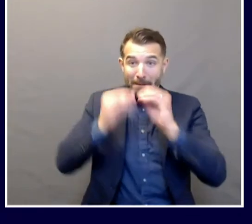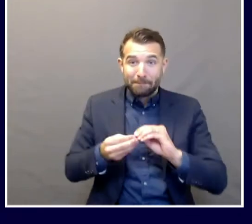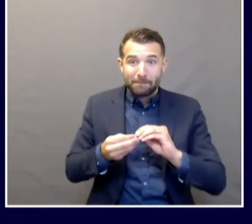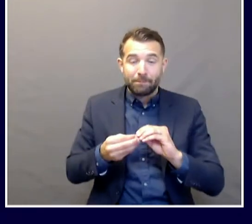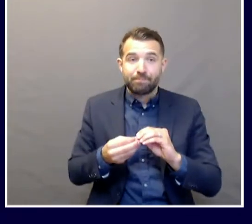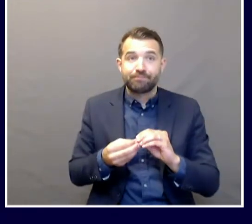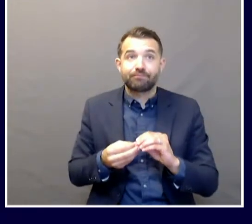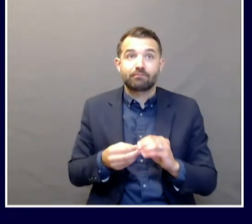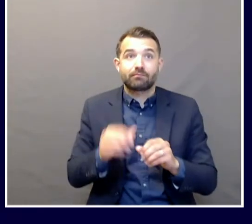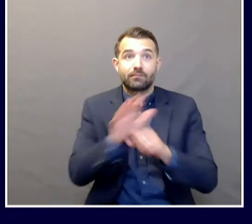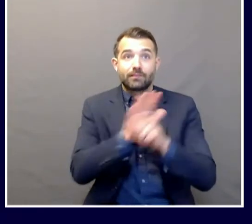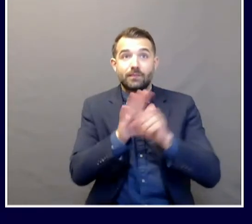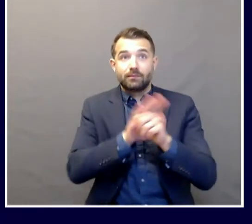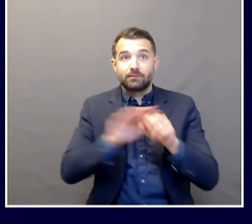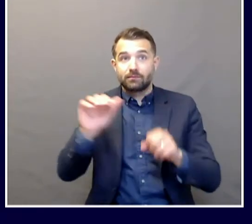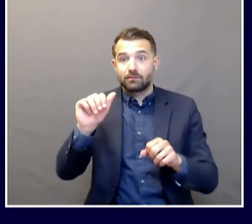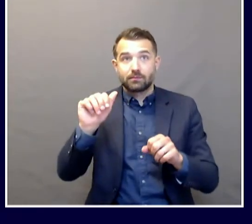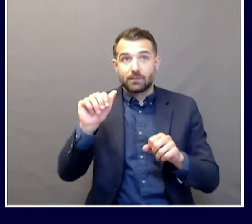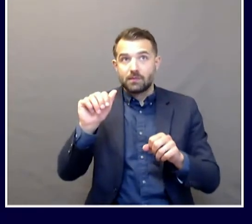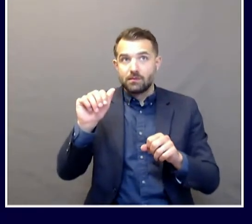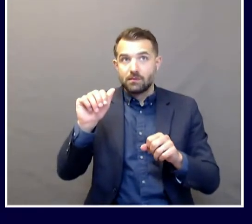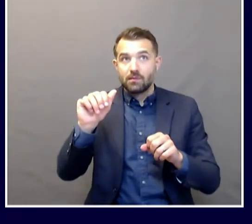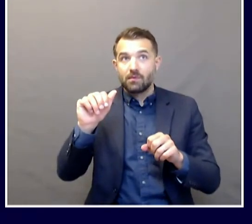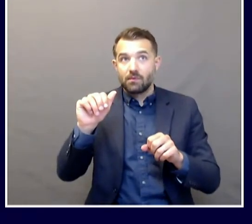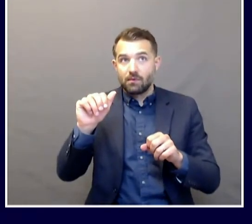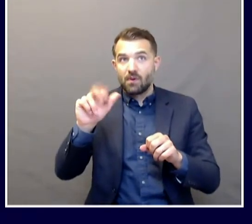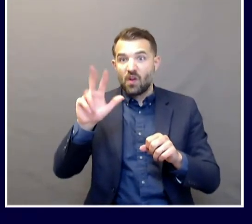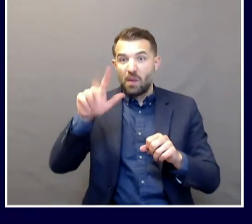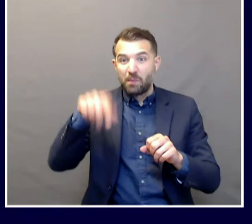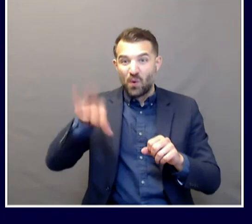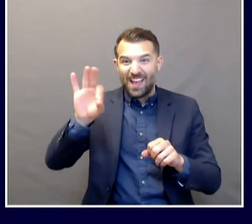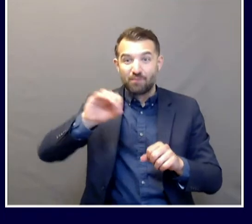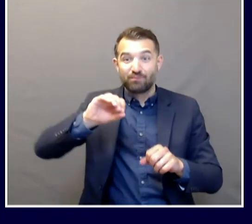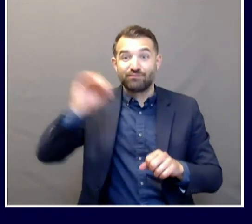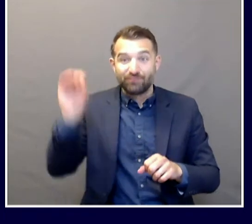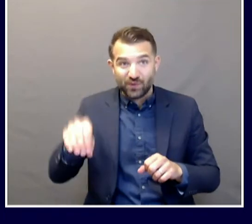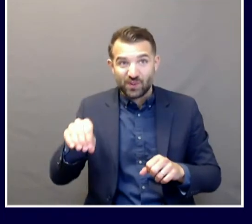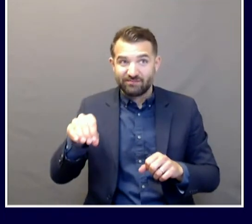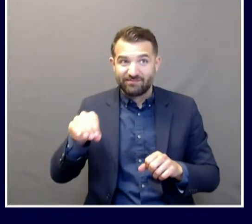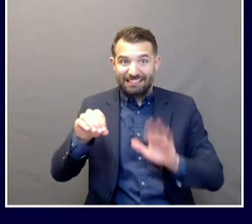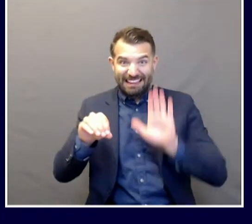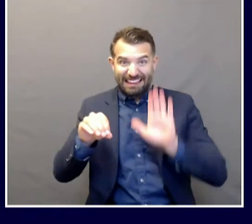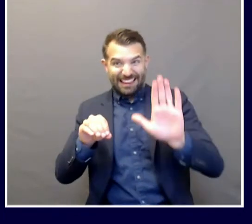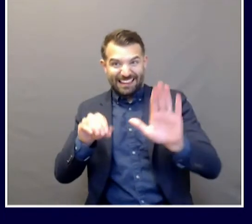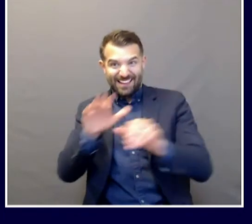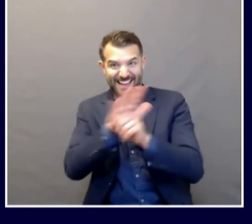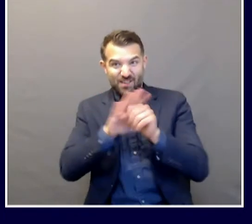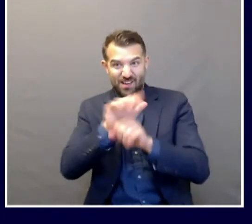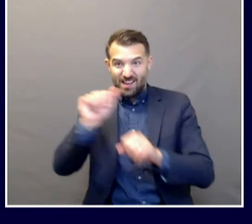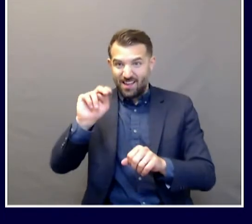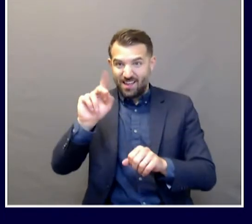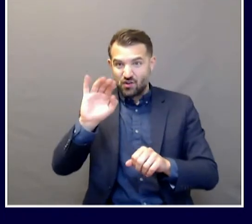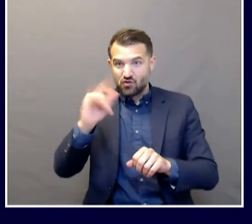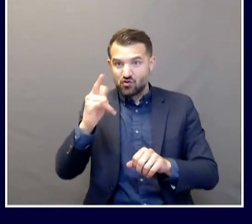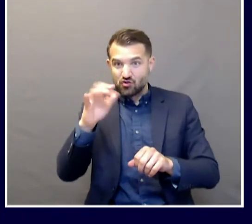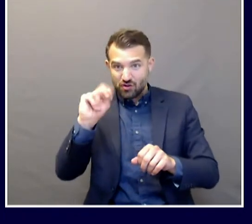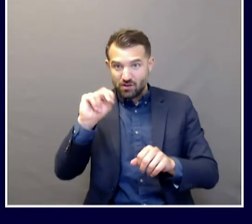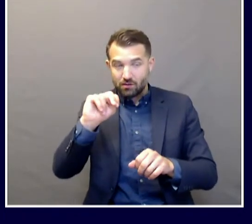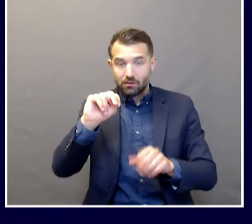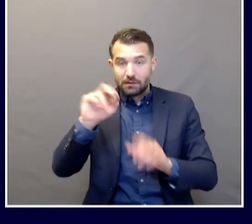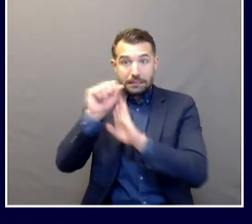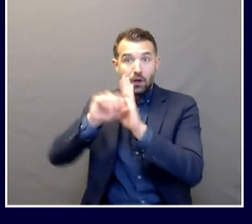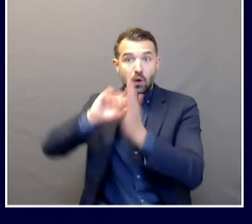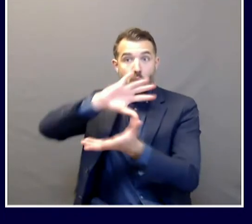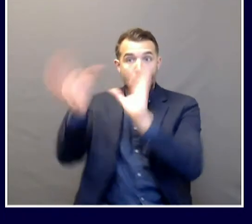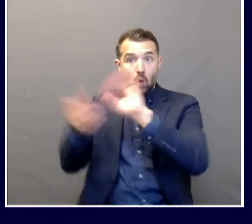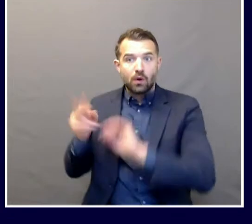as I mentioned, the statewide positivity rate's around 2.5. It's not that much higher, but it's concerning. So I guess, Patrick, you're right. As a